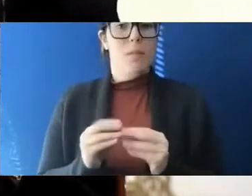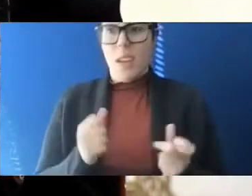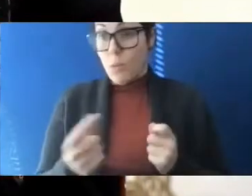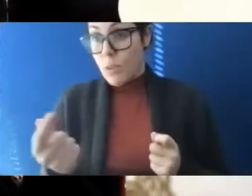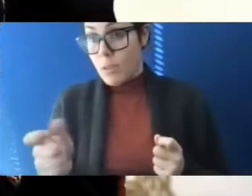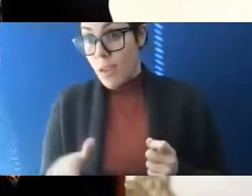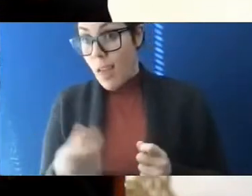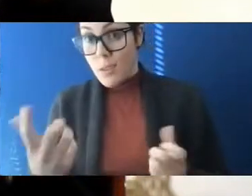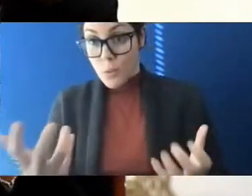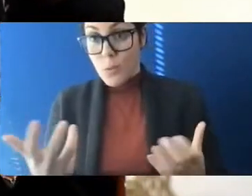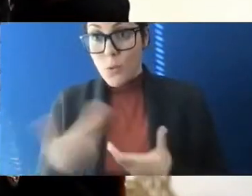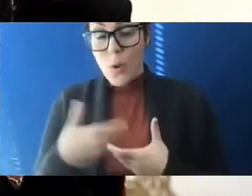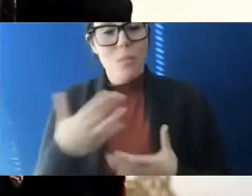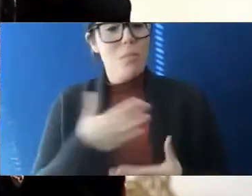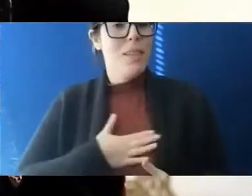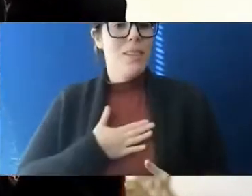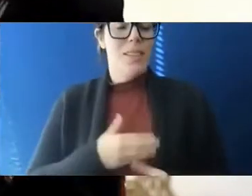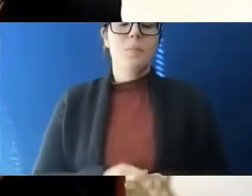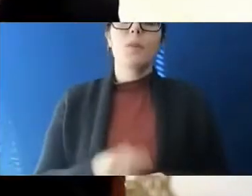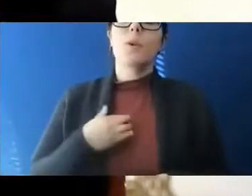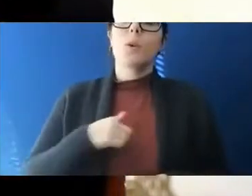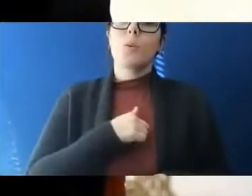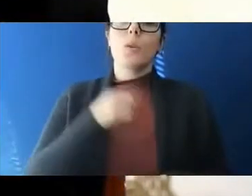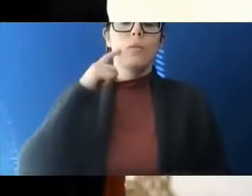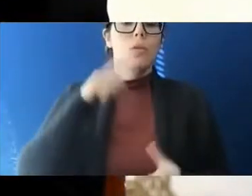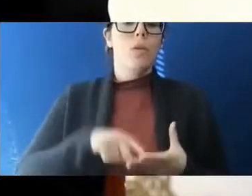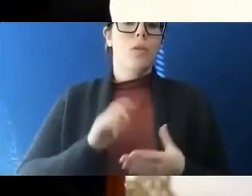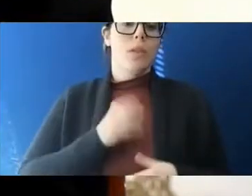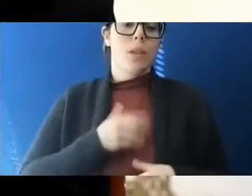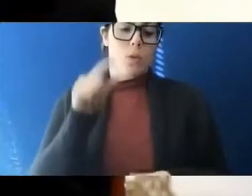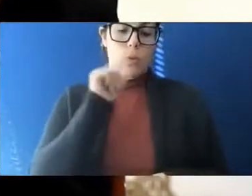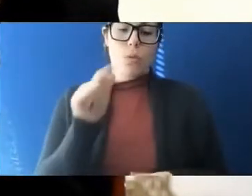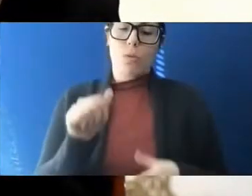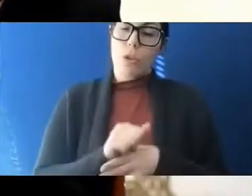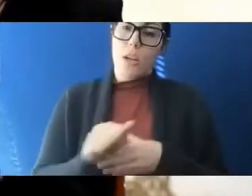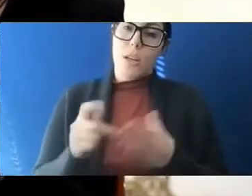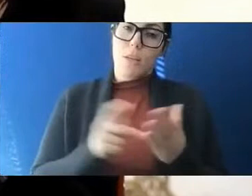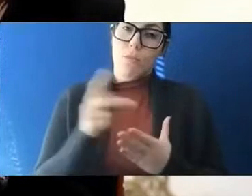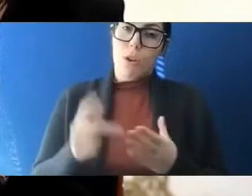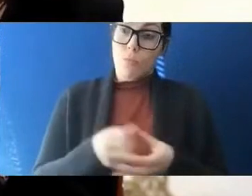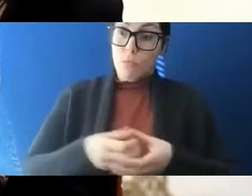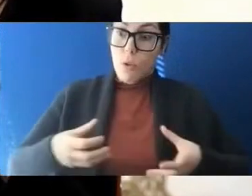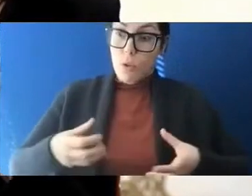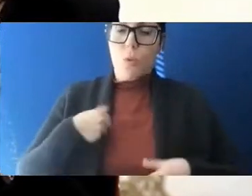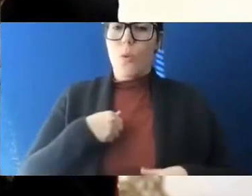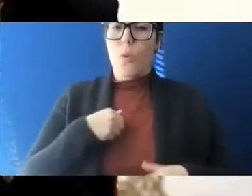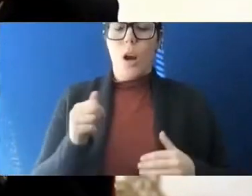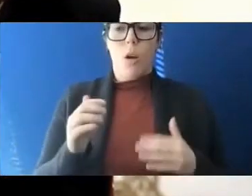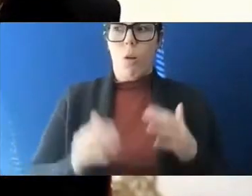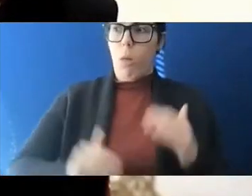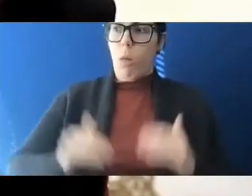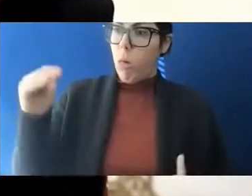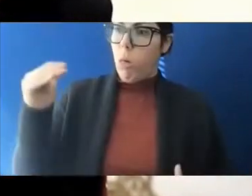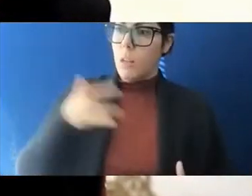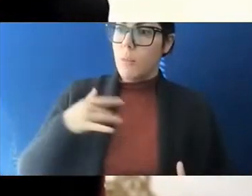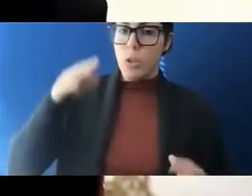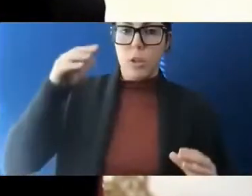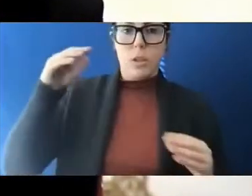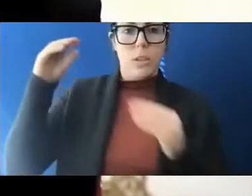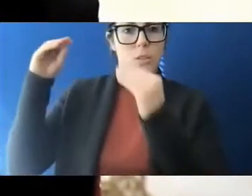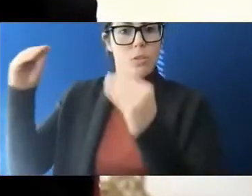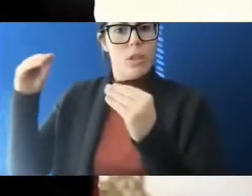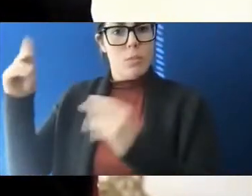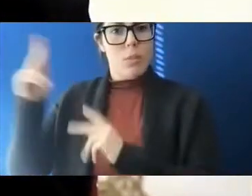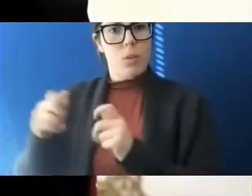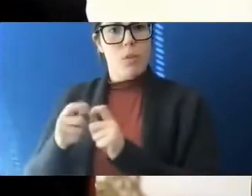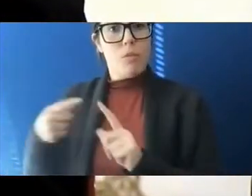employ people. What we have found in our Grow with Google training program is that we are disproportionately training people from underserved